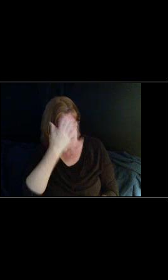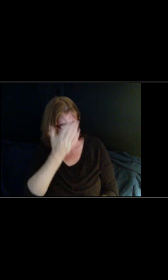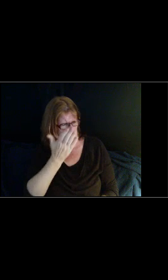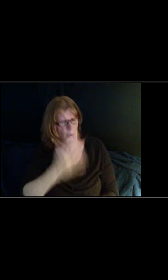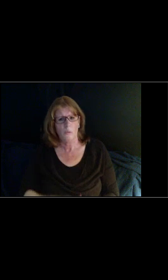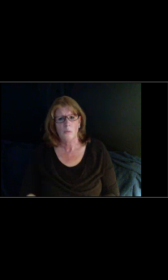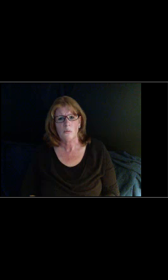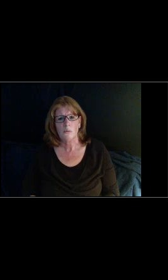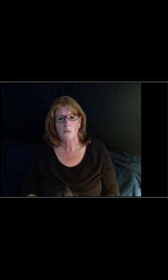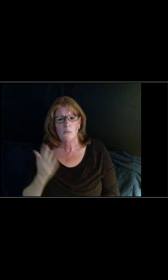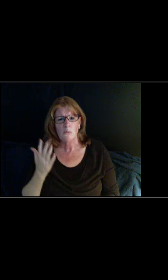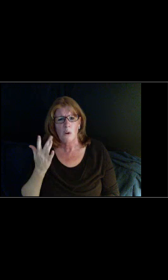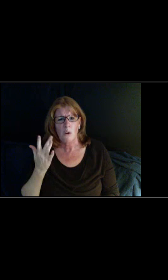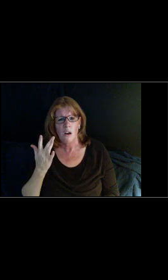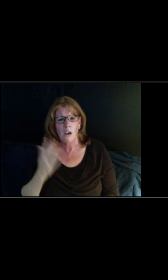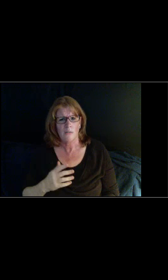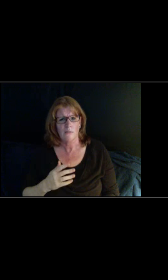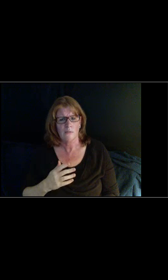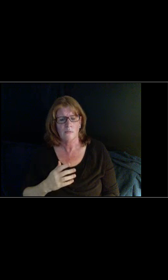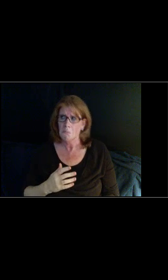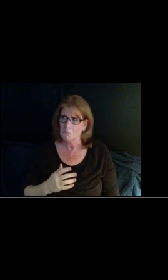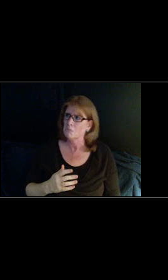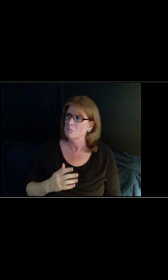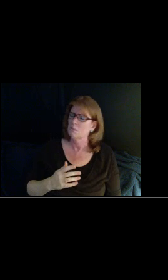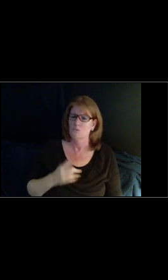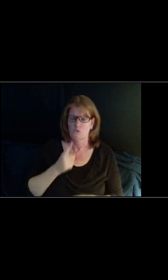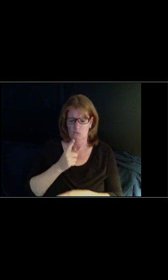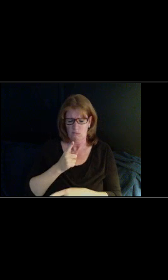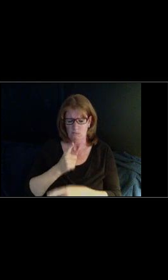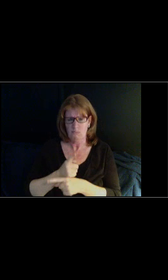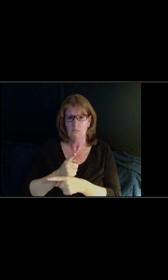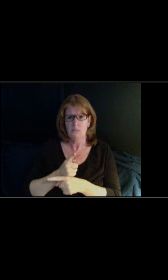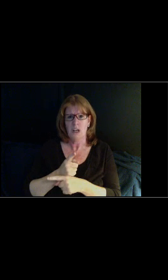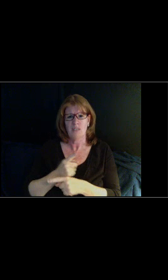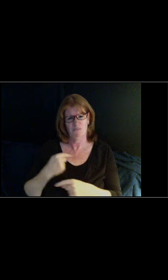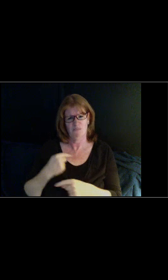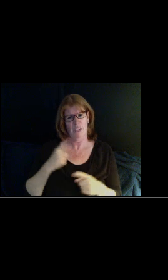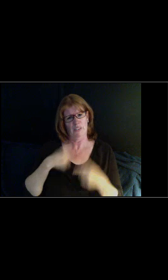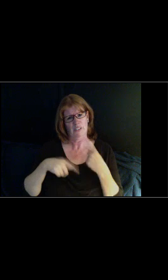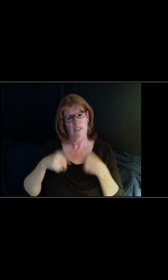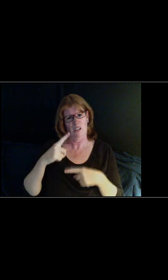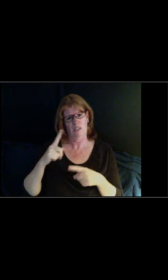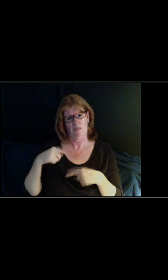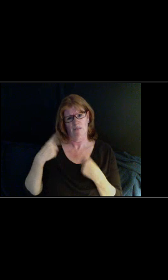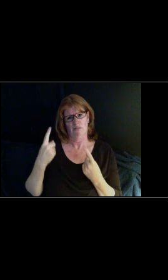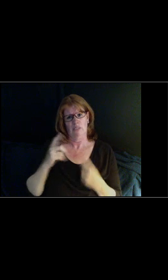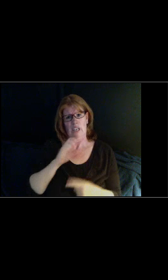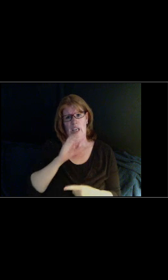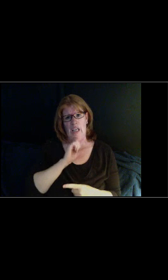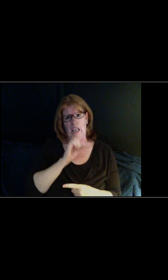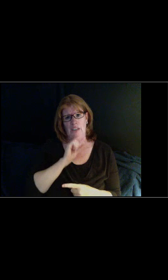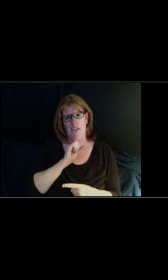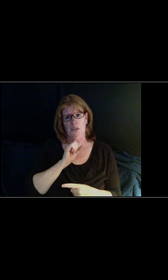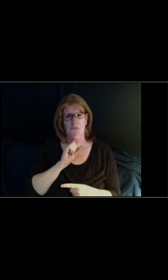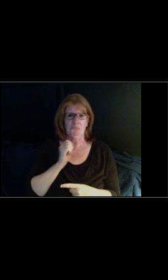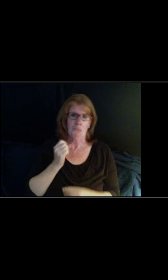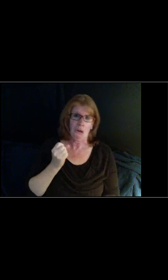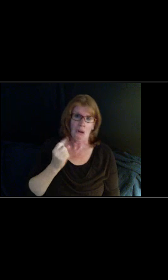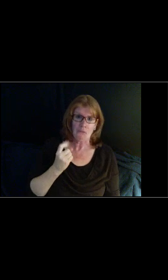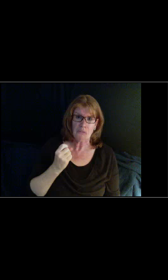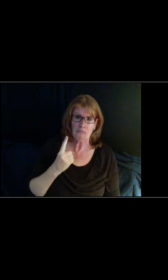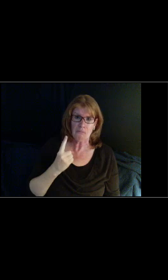realized I didn't have a sign for underwear. And everybody in the room was kind of taken aback by that. And so was